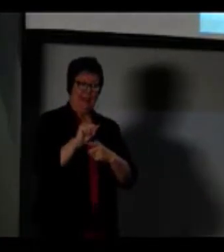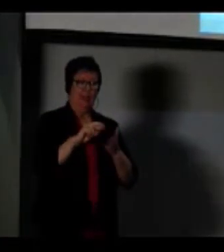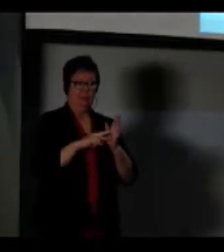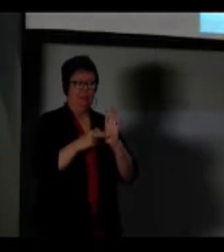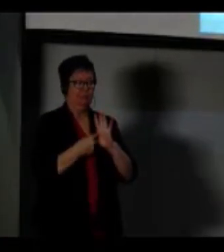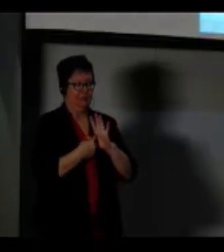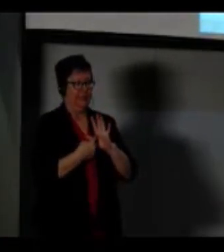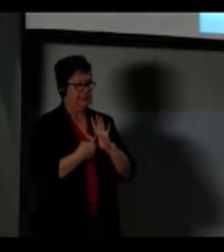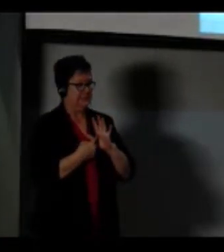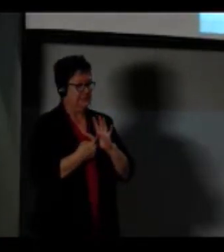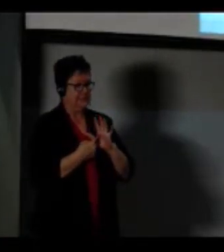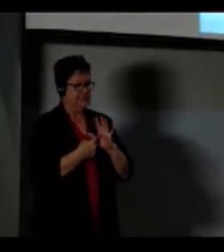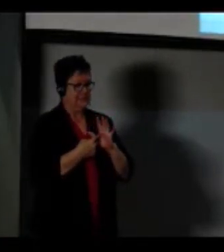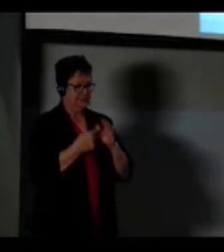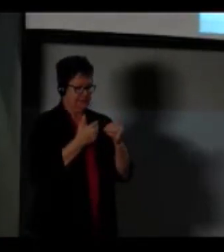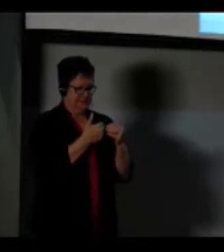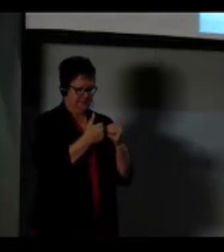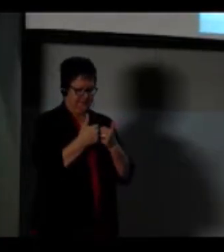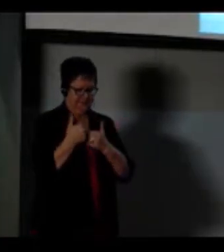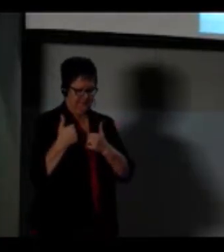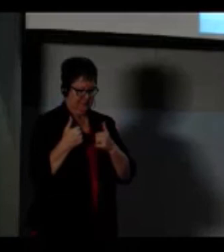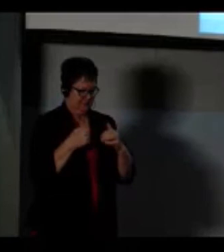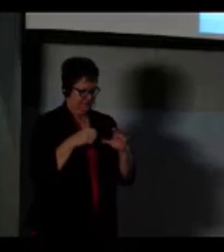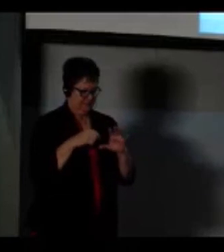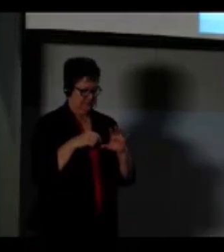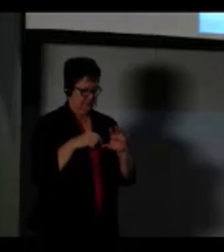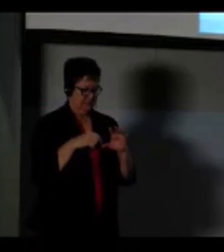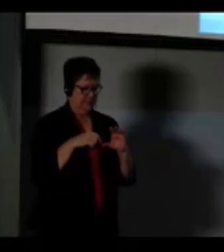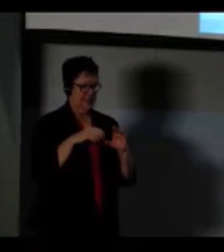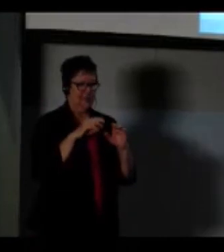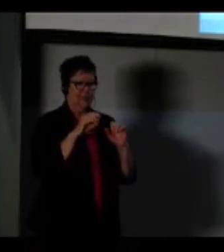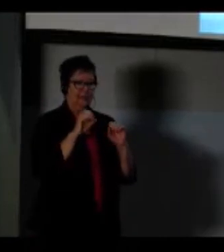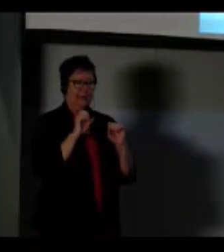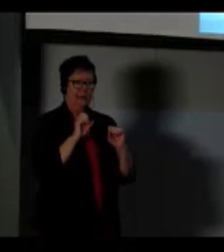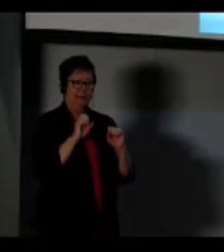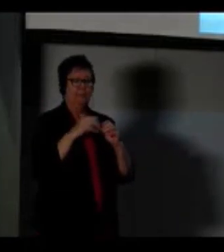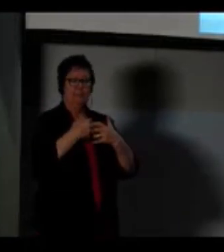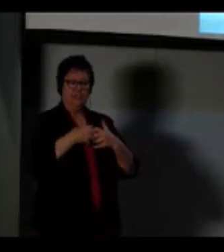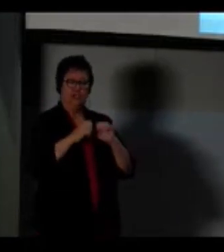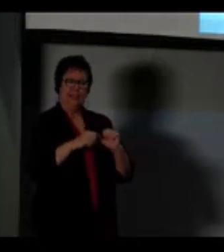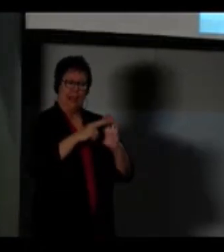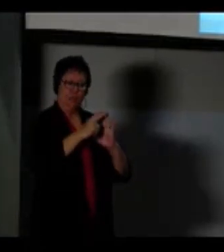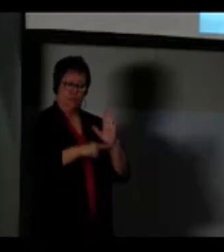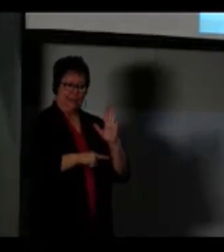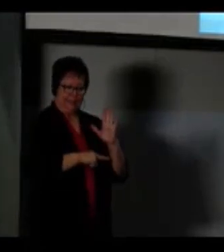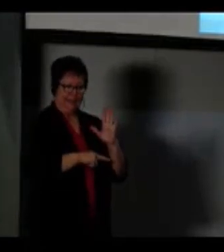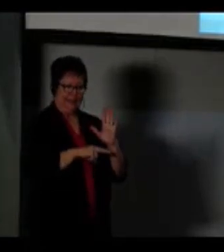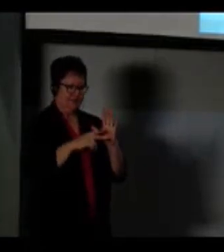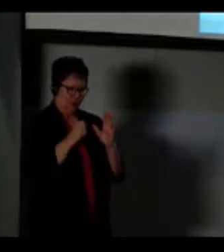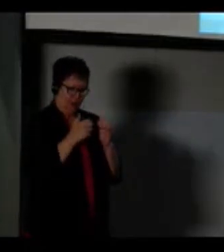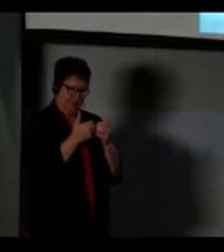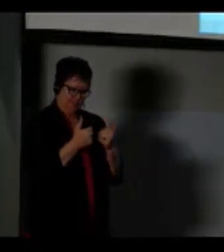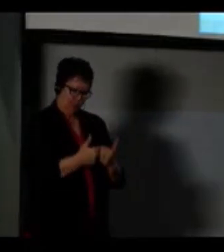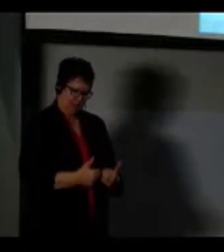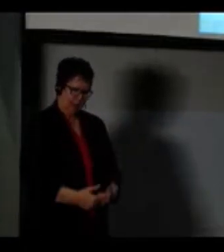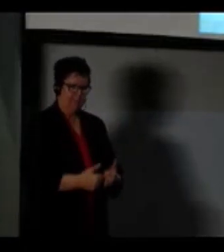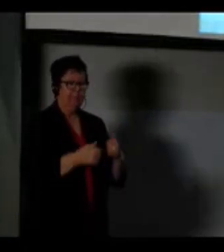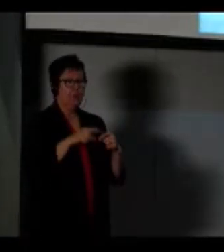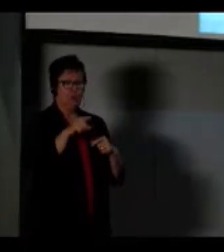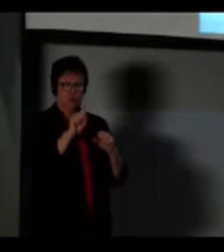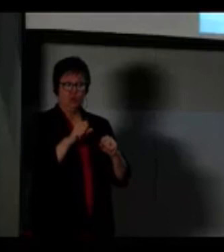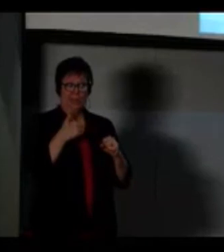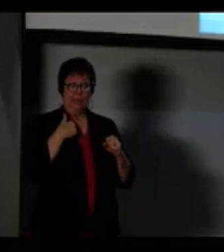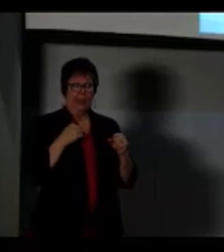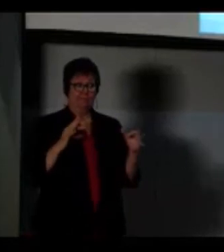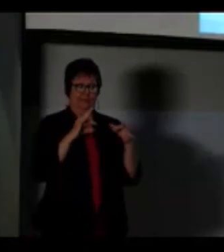into its most discrete parts so it can be intelligible to machines or machine readable. You can have linked